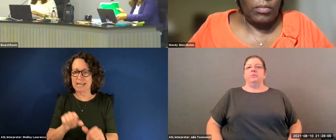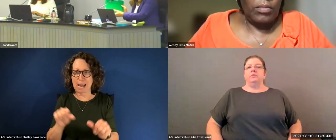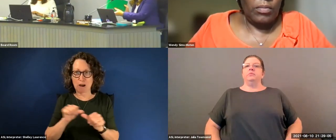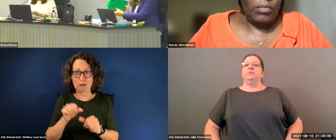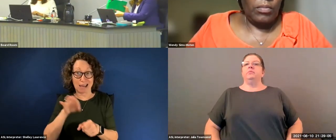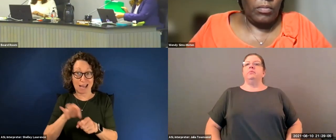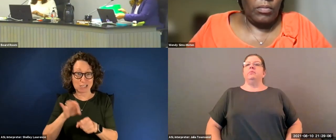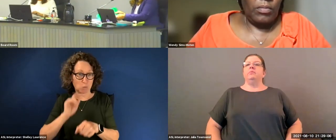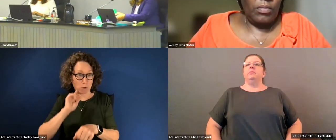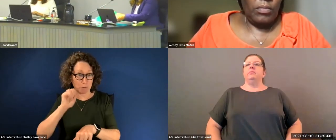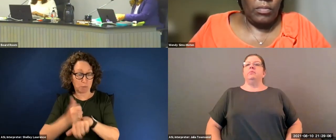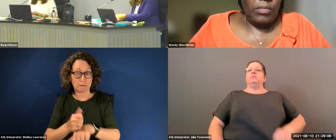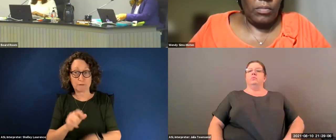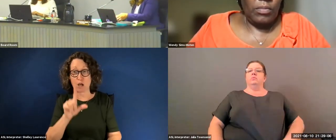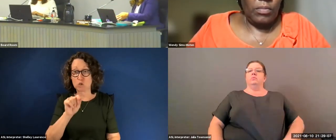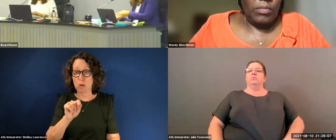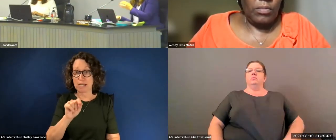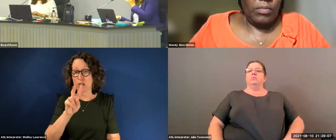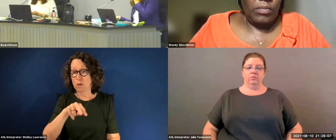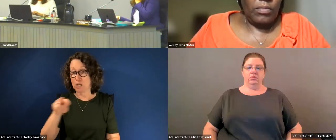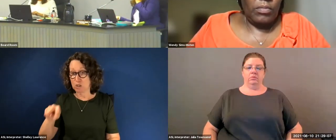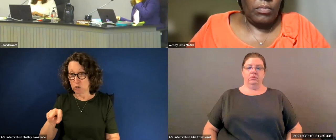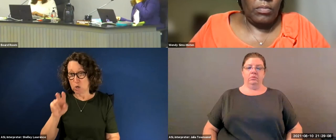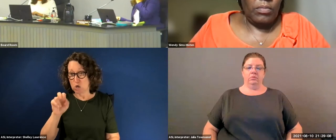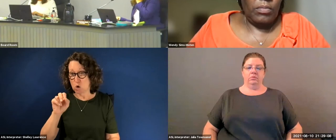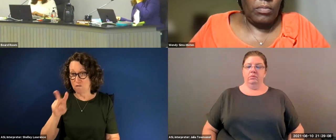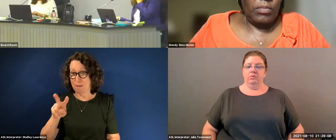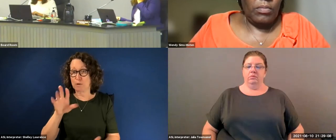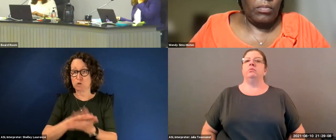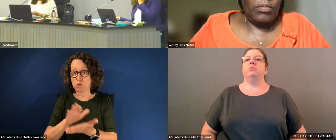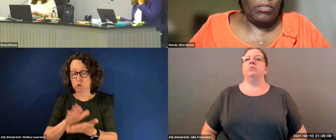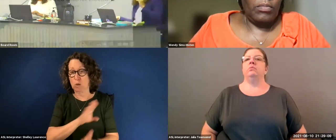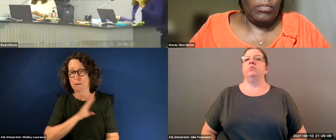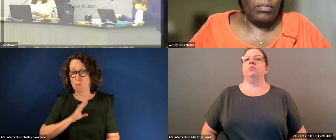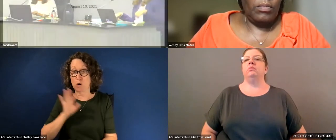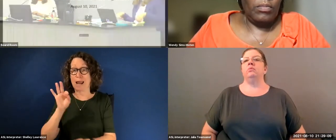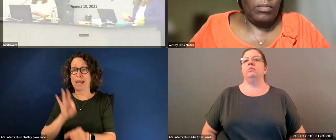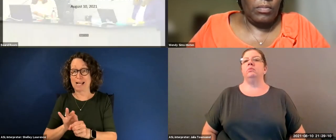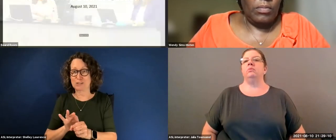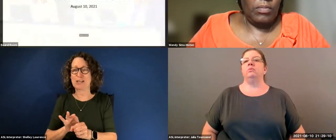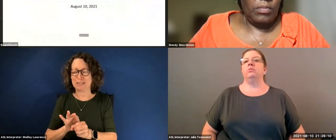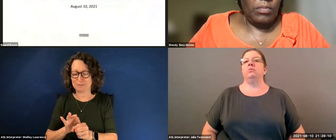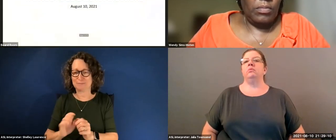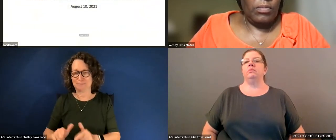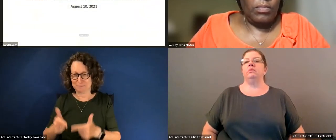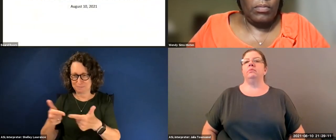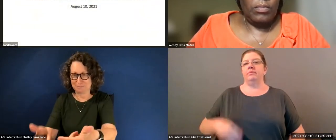into place for the 2022 November school board elections.